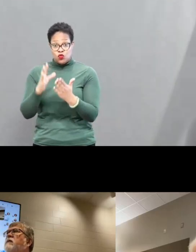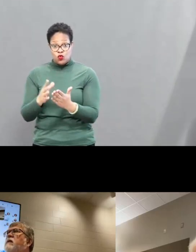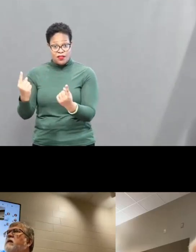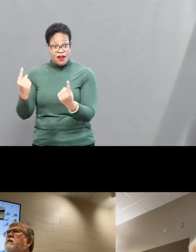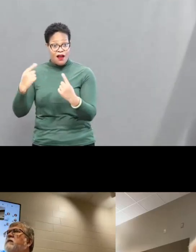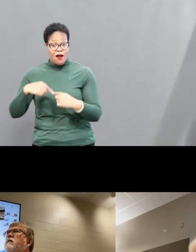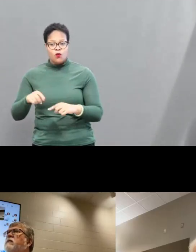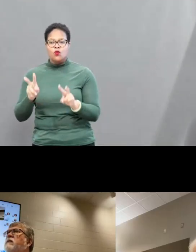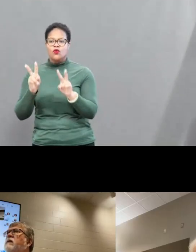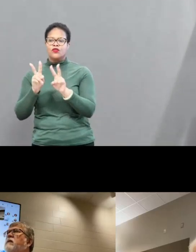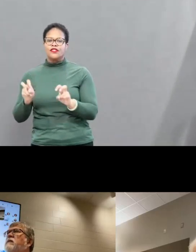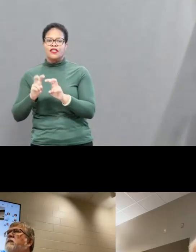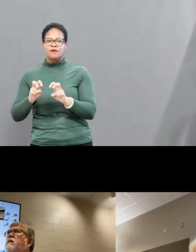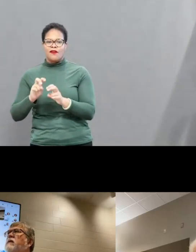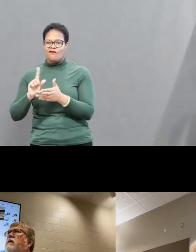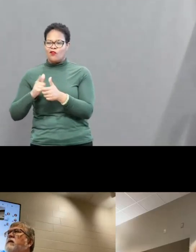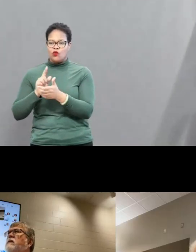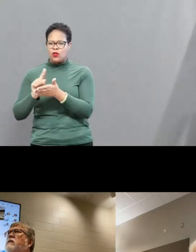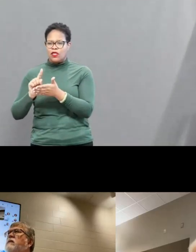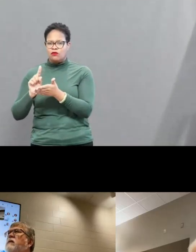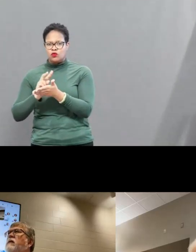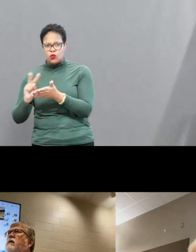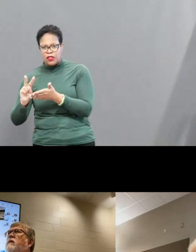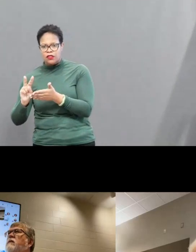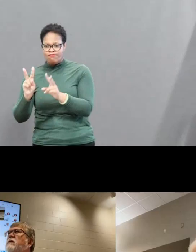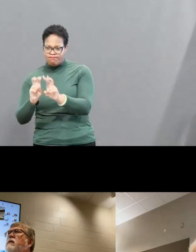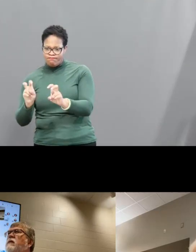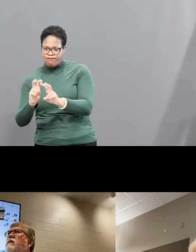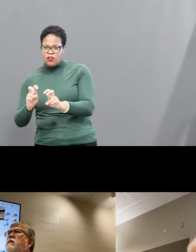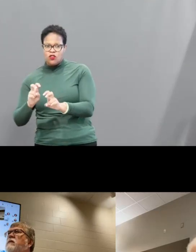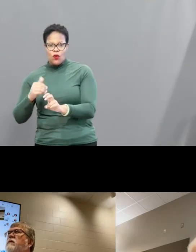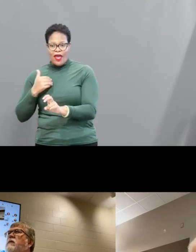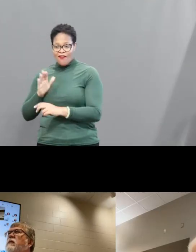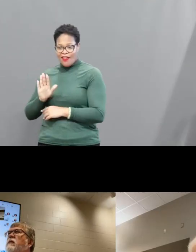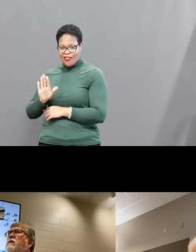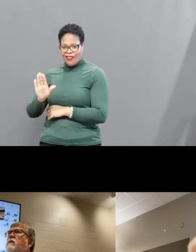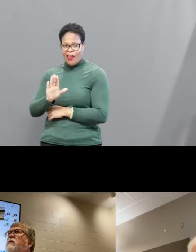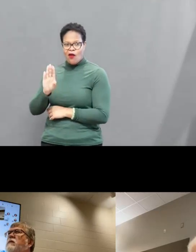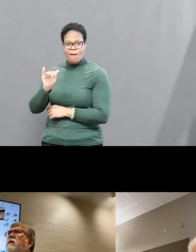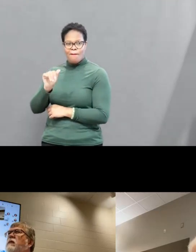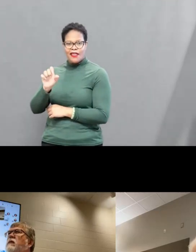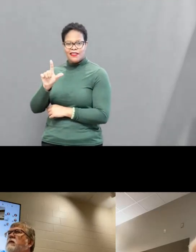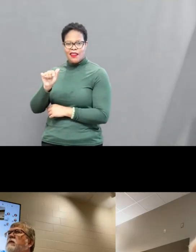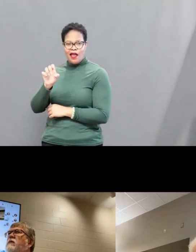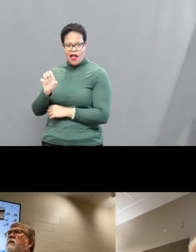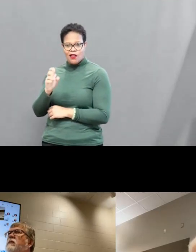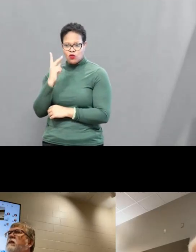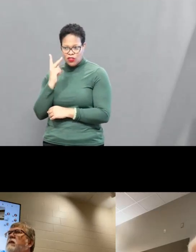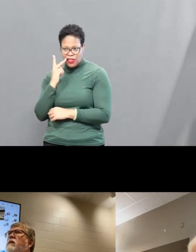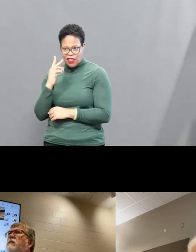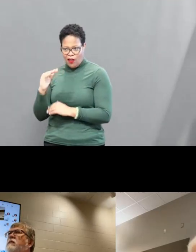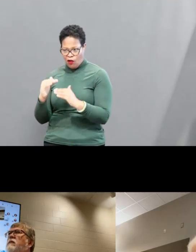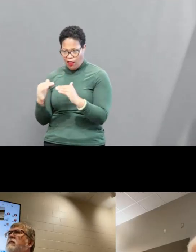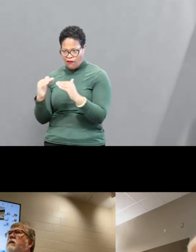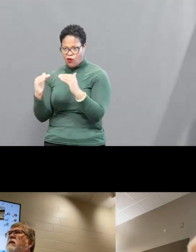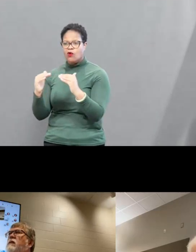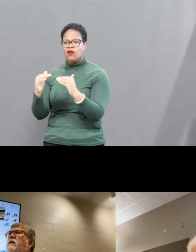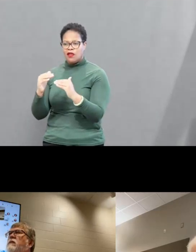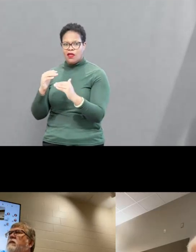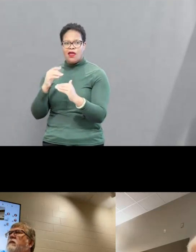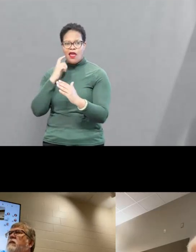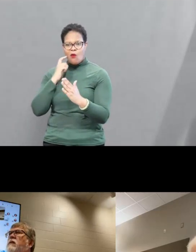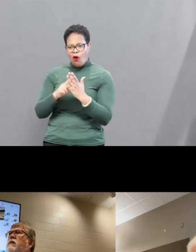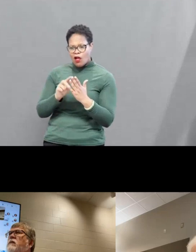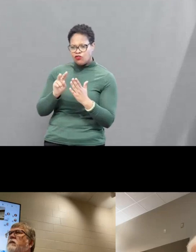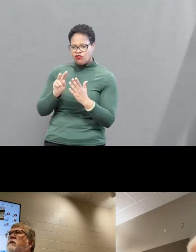assess them on that within the first week or two so that we have their baseline and we can really see the growth